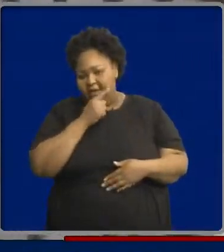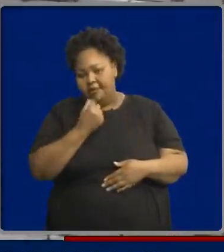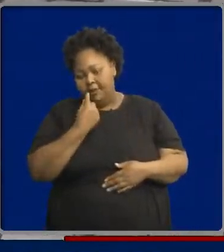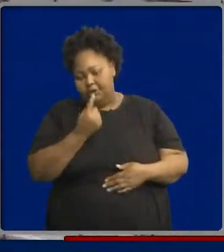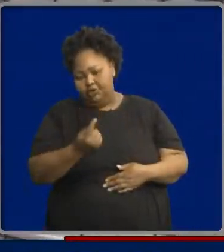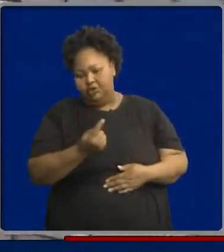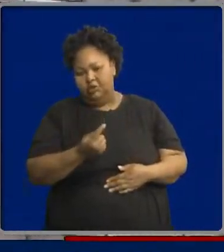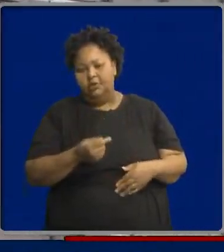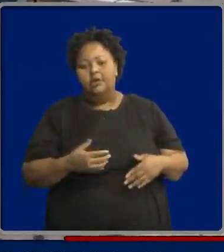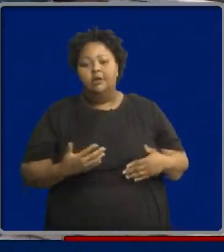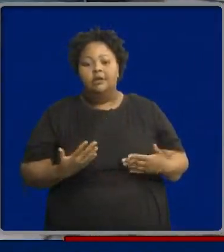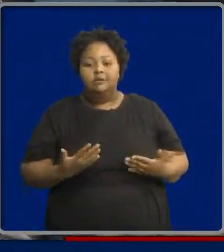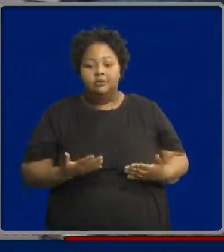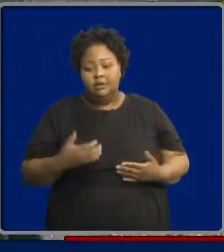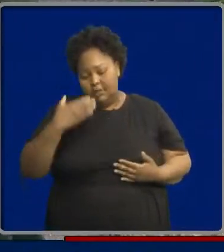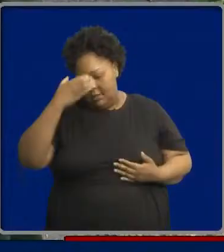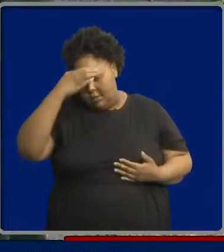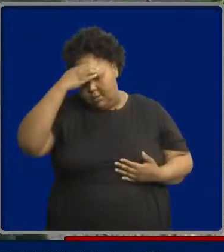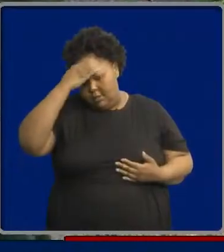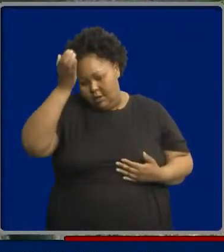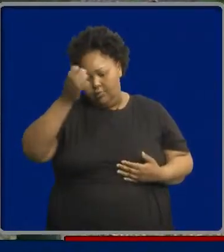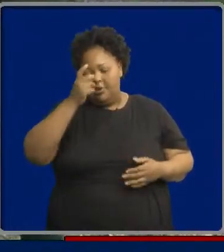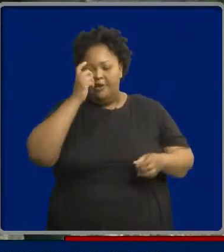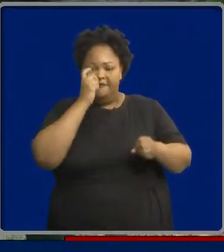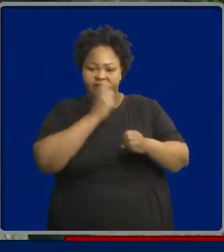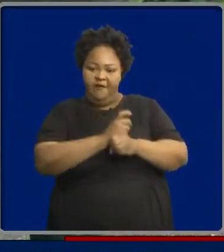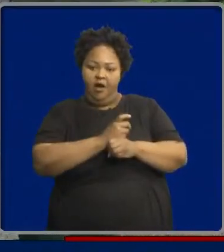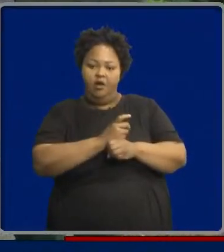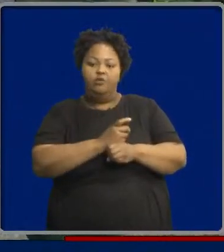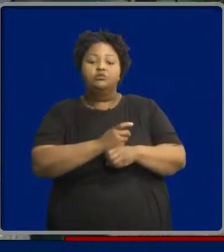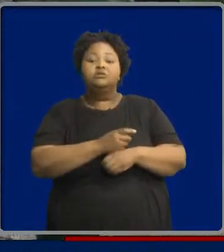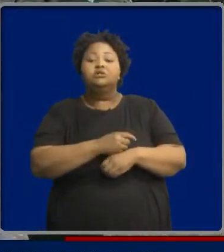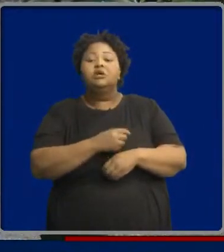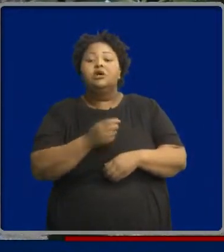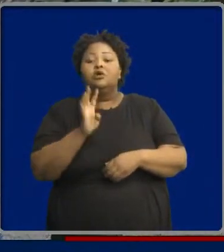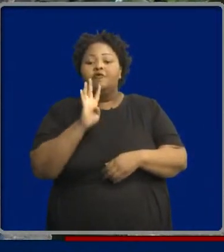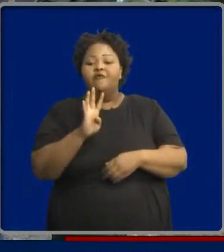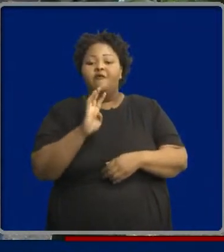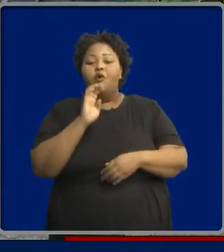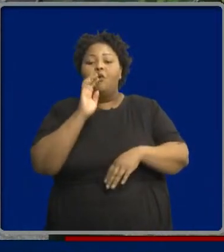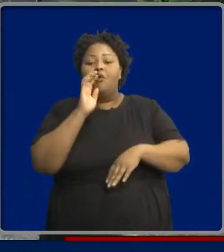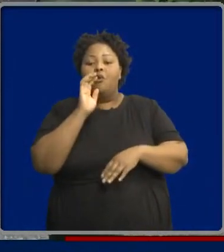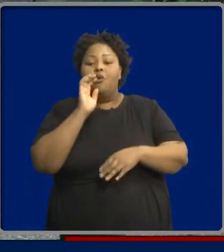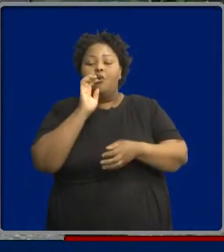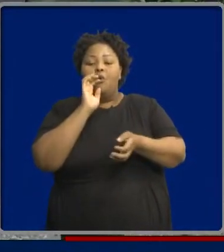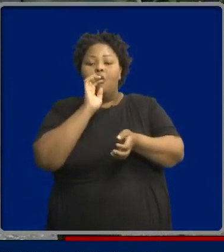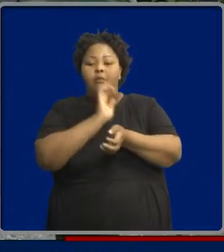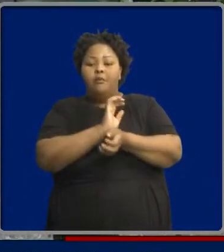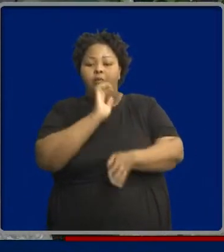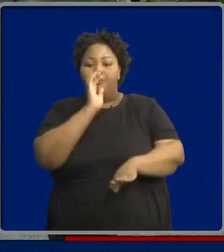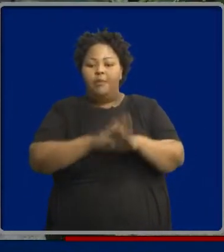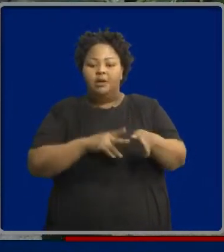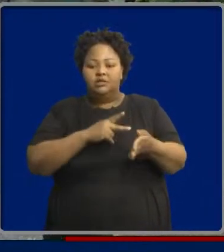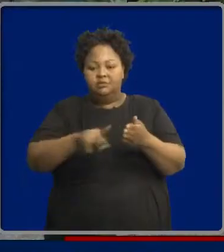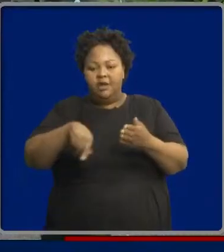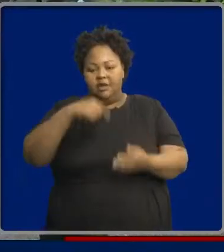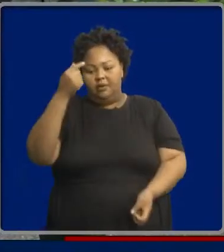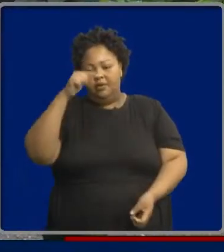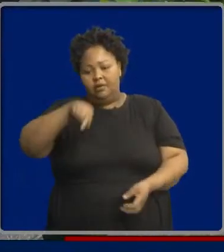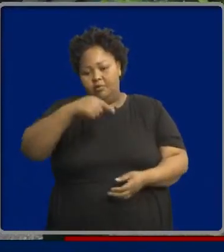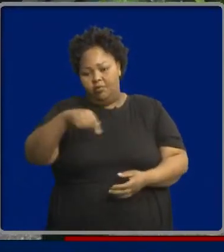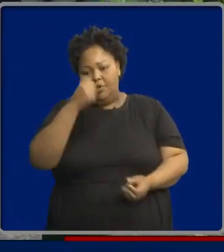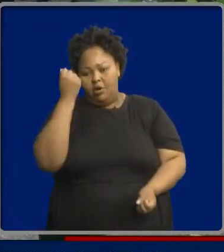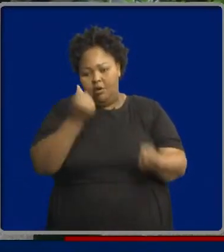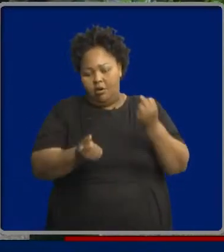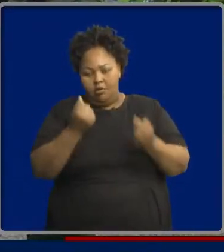has opposed the bail application of the accused persons. The prosecution is expected to give reasons for opposing bail. The application is